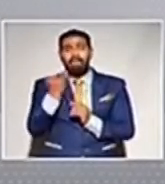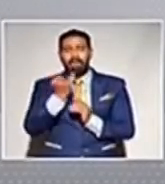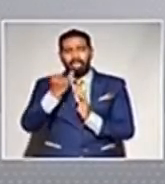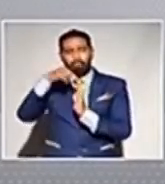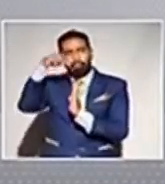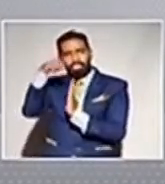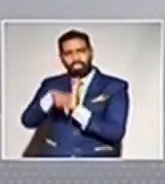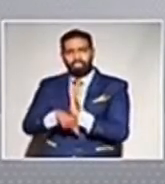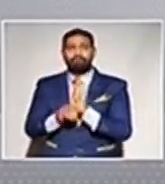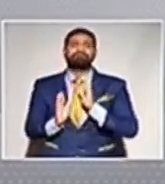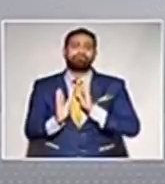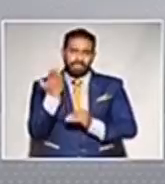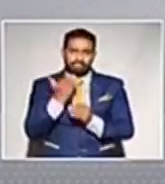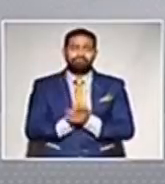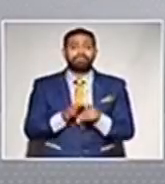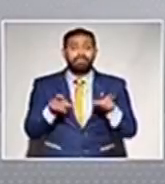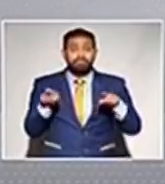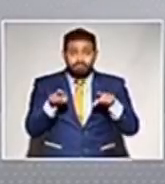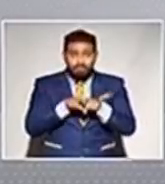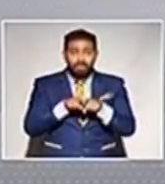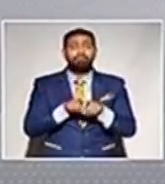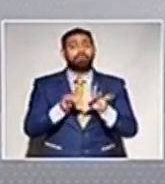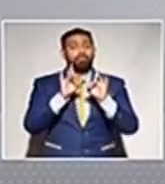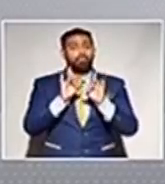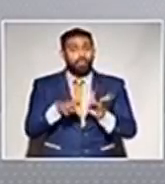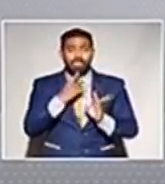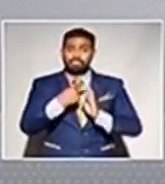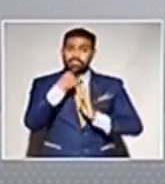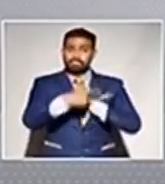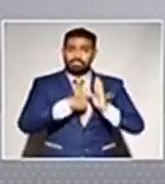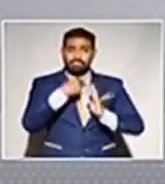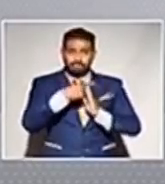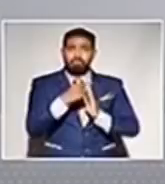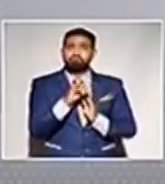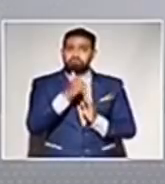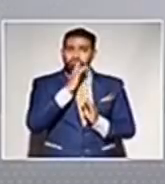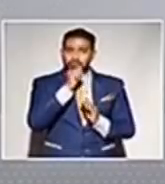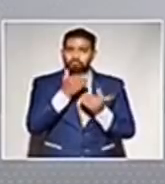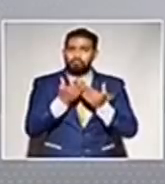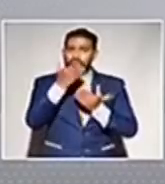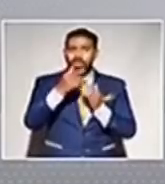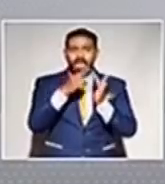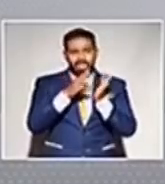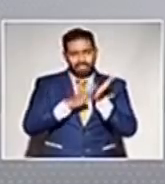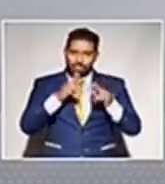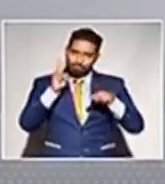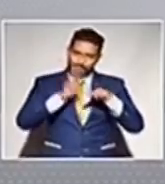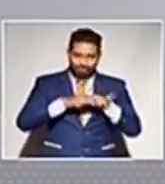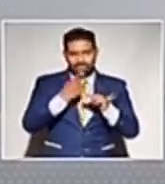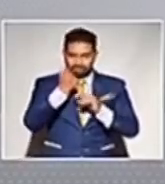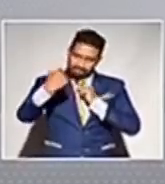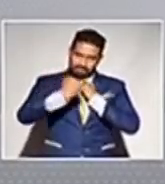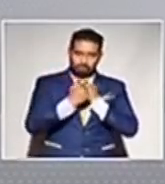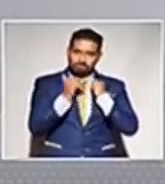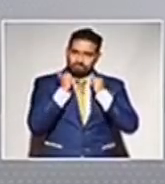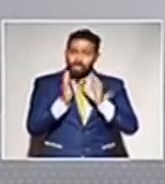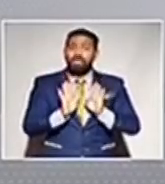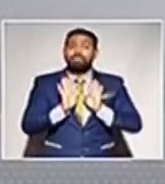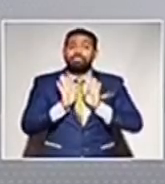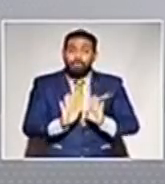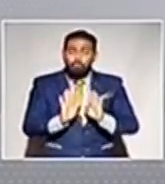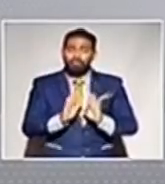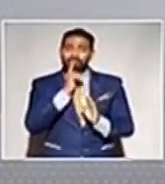much depends on whether Sri Lanka can get any IMF funding and that a stable government matters. Alex Holmes,